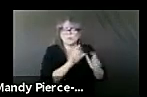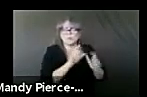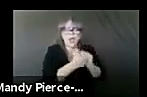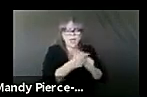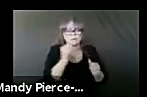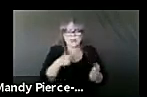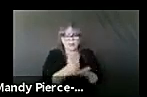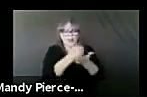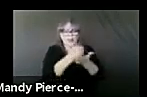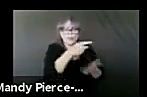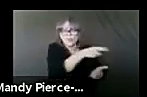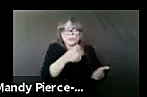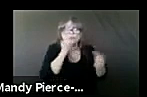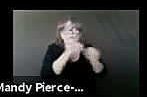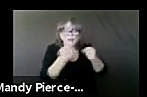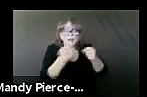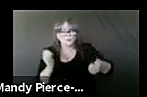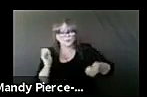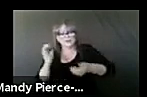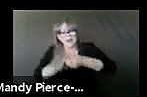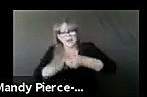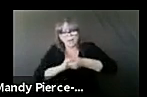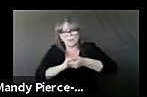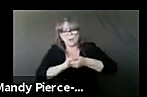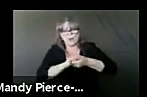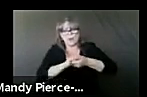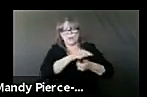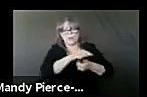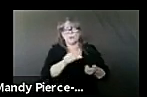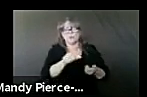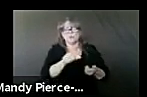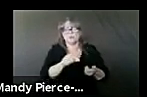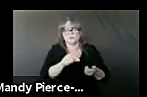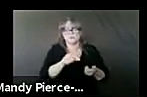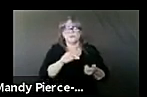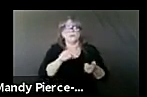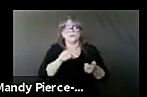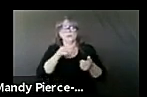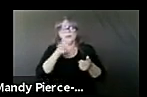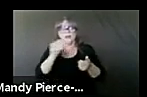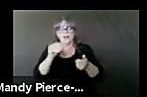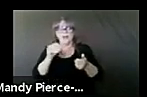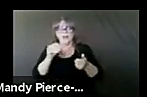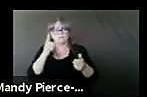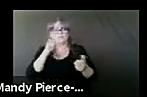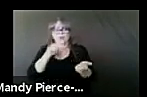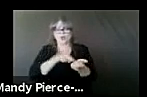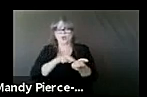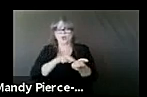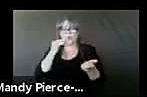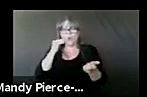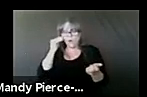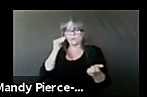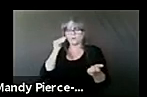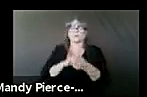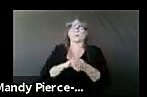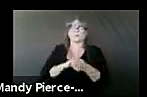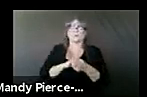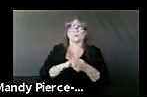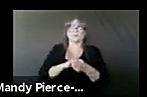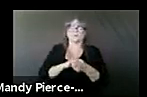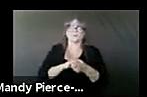technical advisor for the nursing homes themselves so that these outbreaks don't happen, whether it's nursing home, clinic,